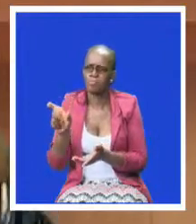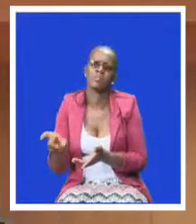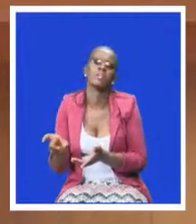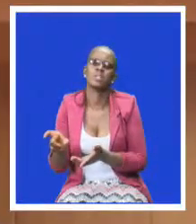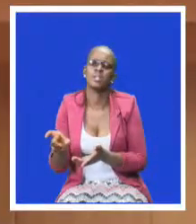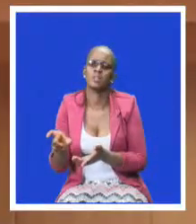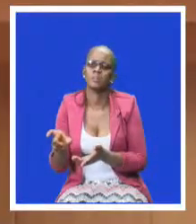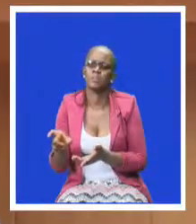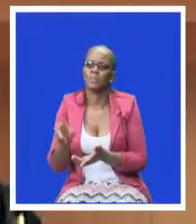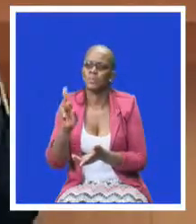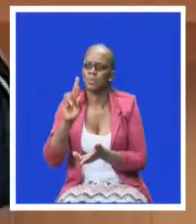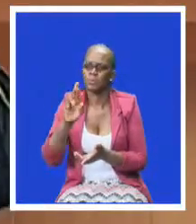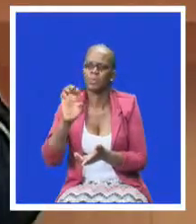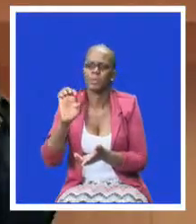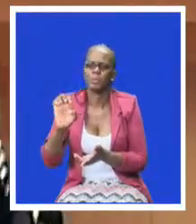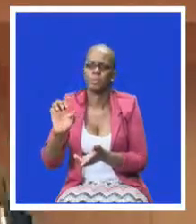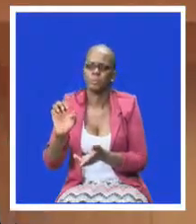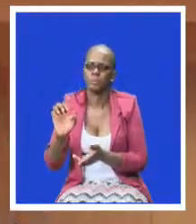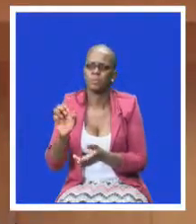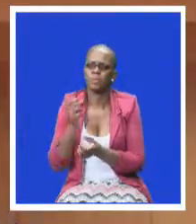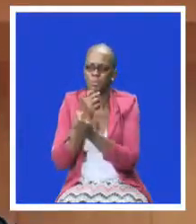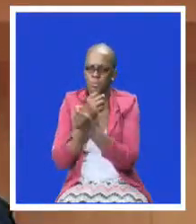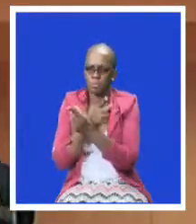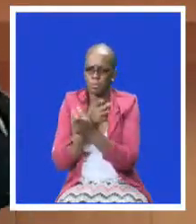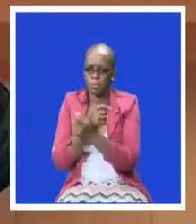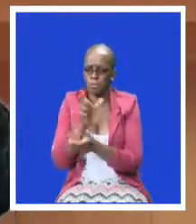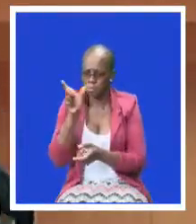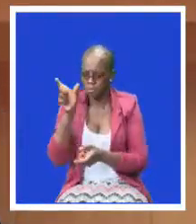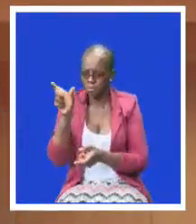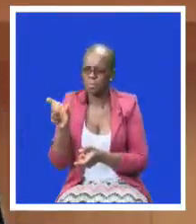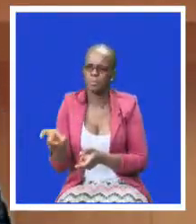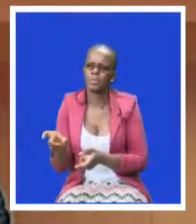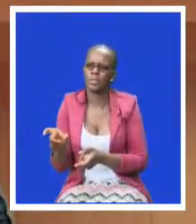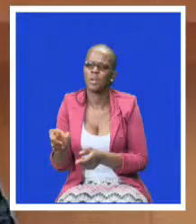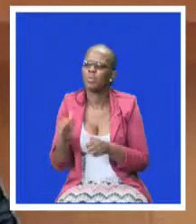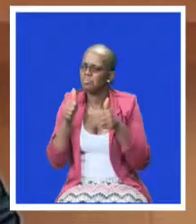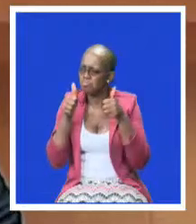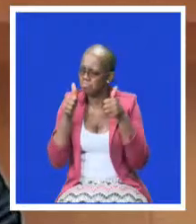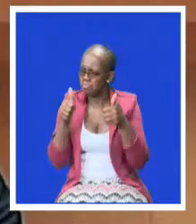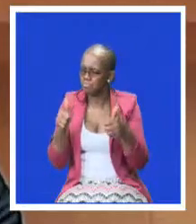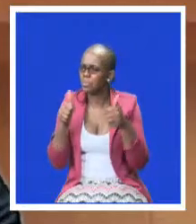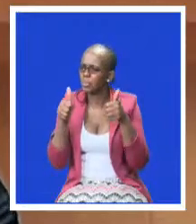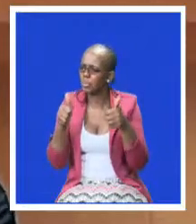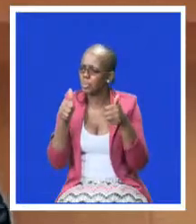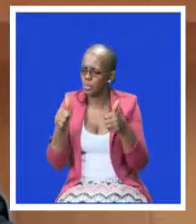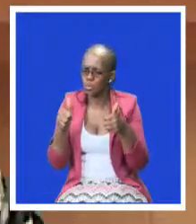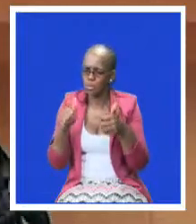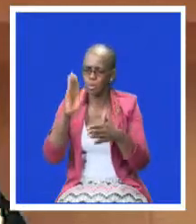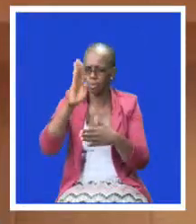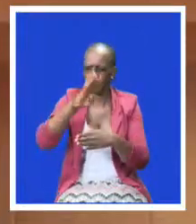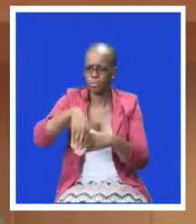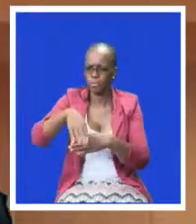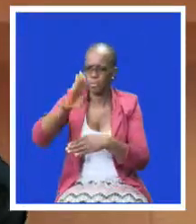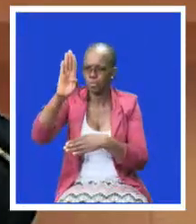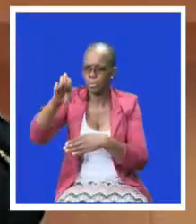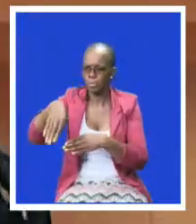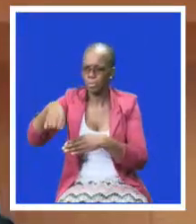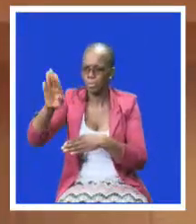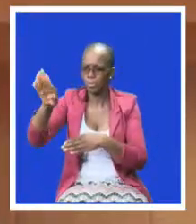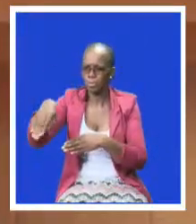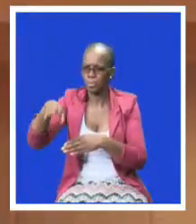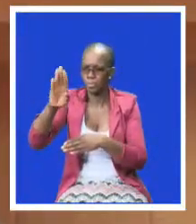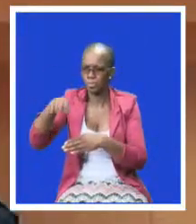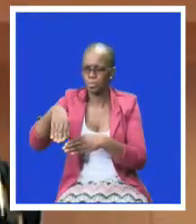religious specialist that was good at rock painting. We are saying he because he was